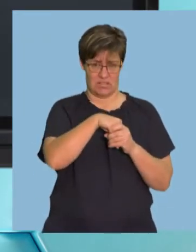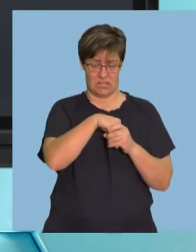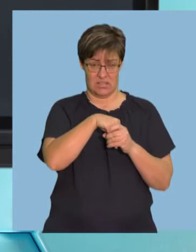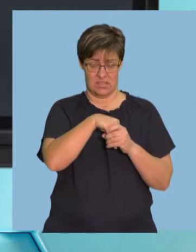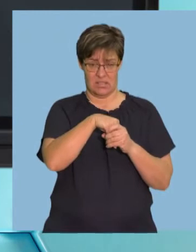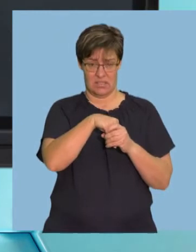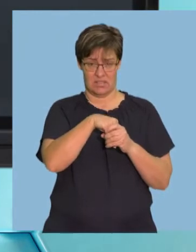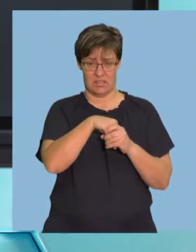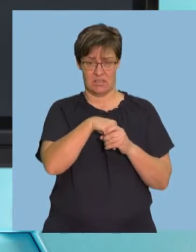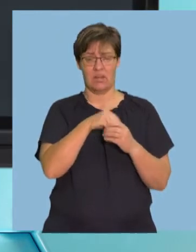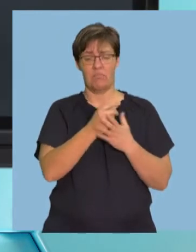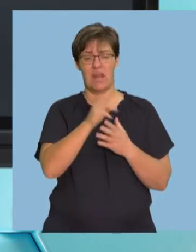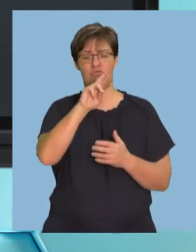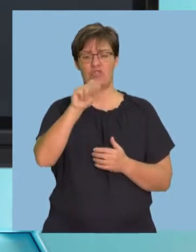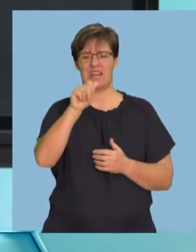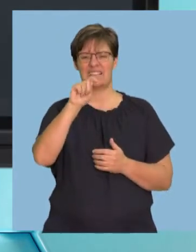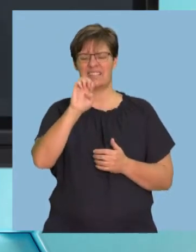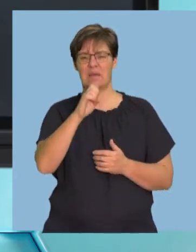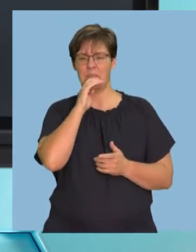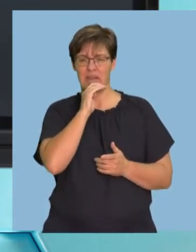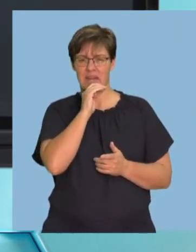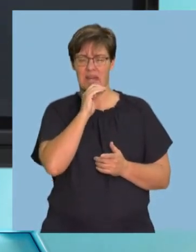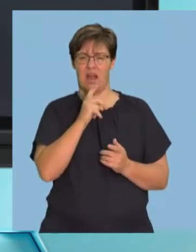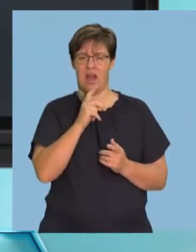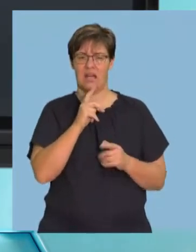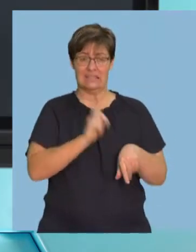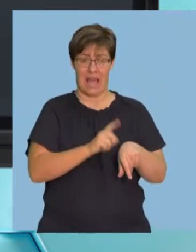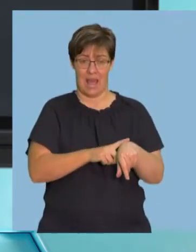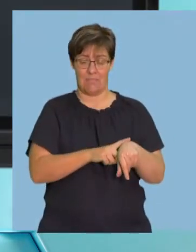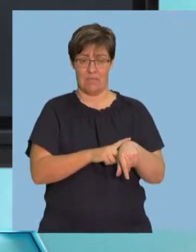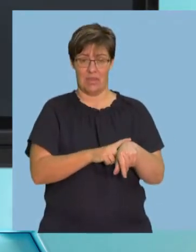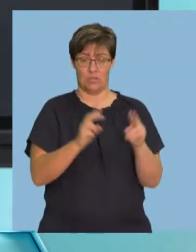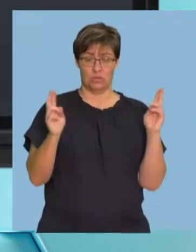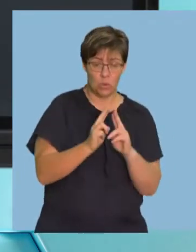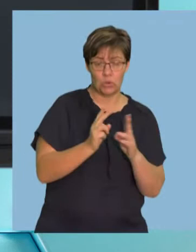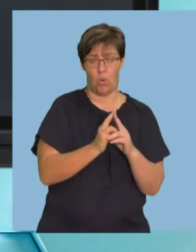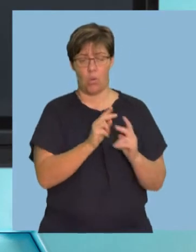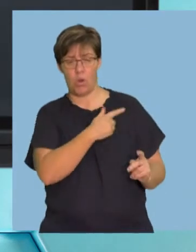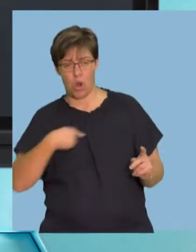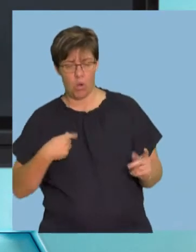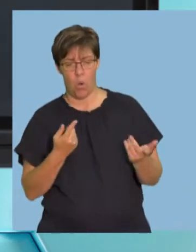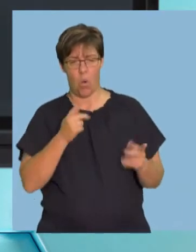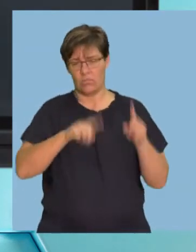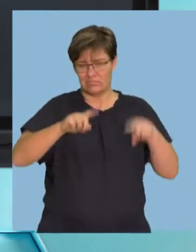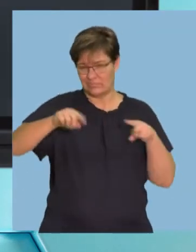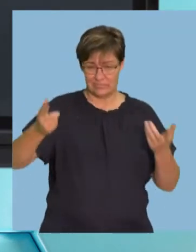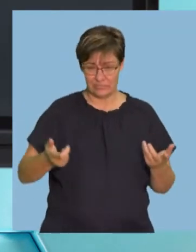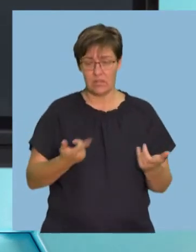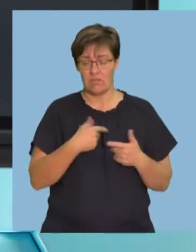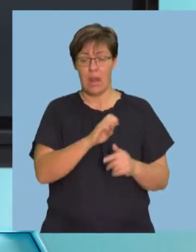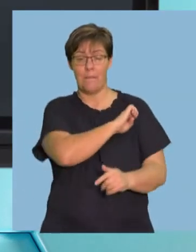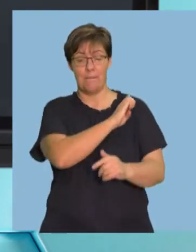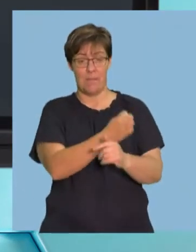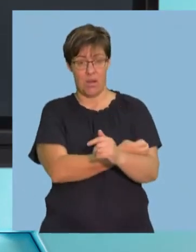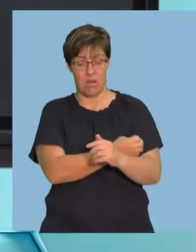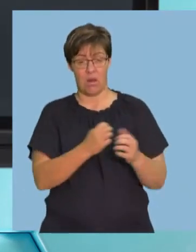involved. We use the word rate in many different contexts, but in as far as power,